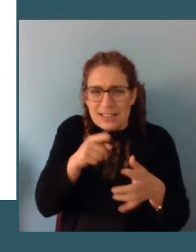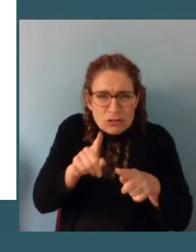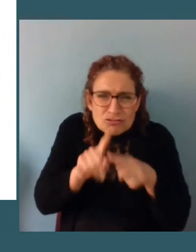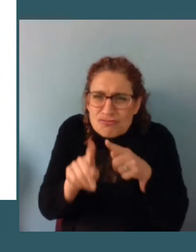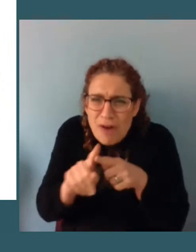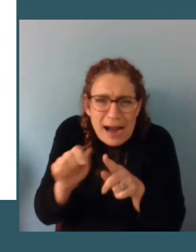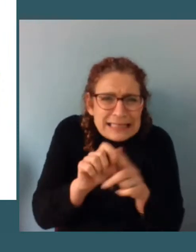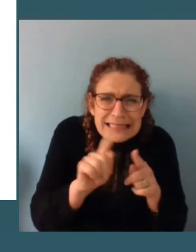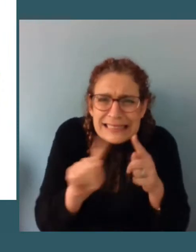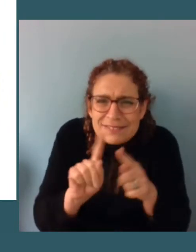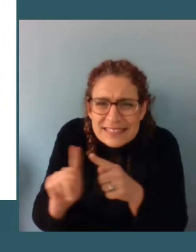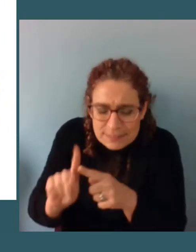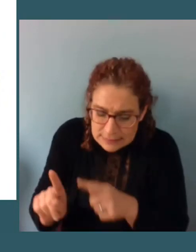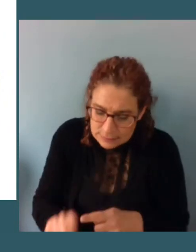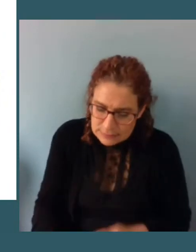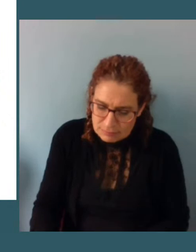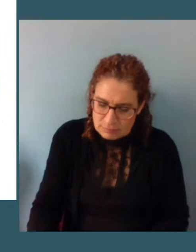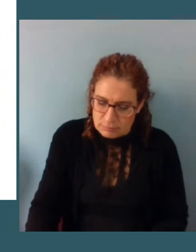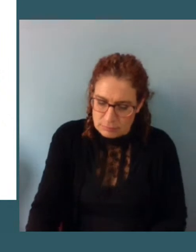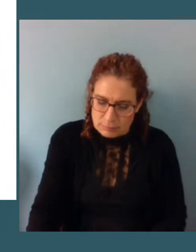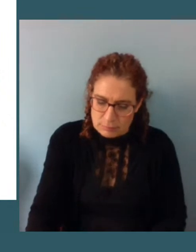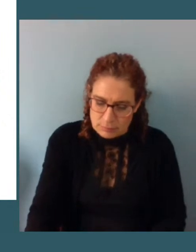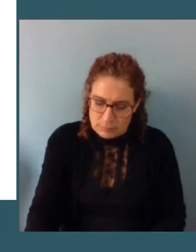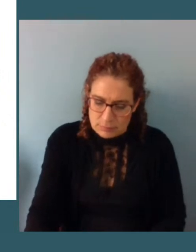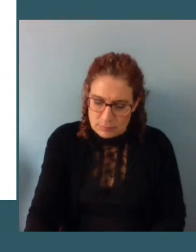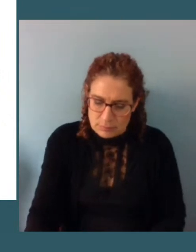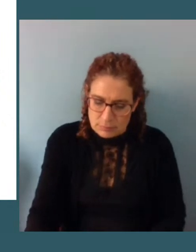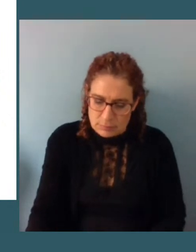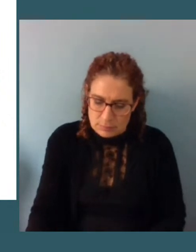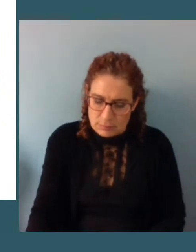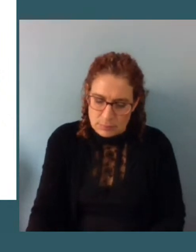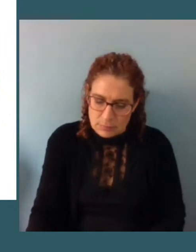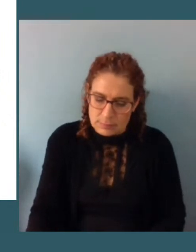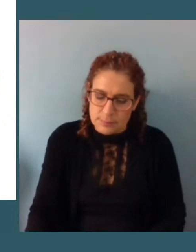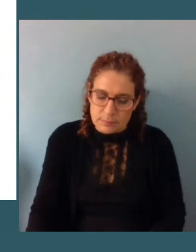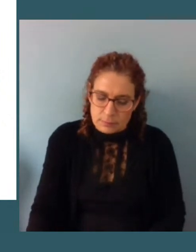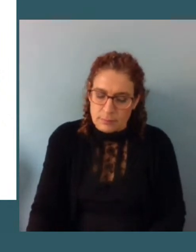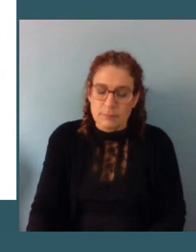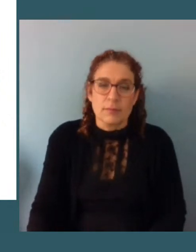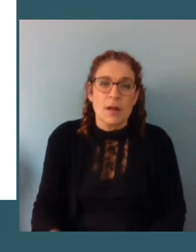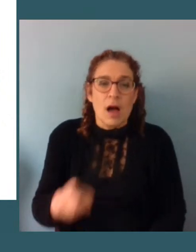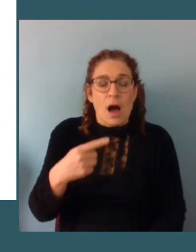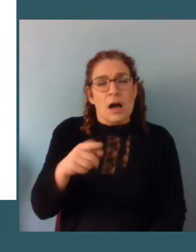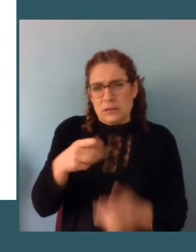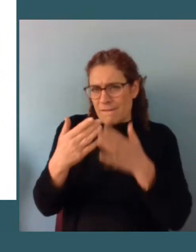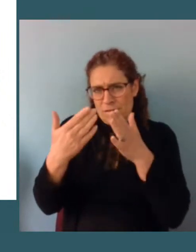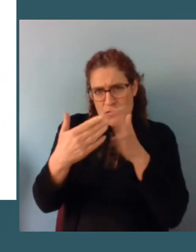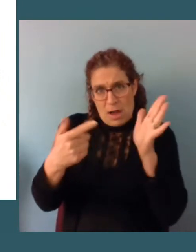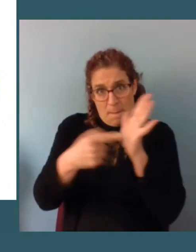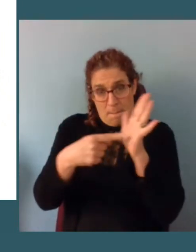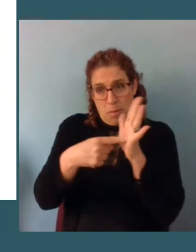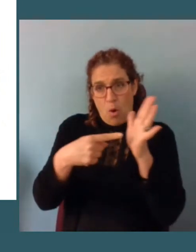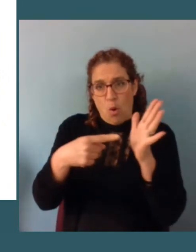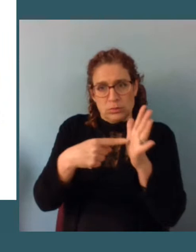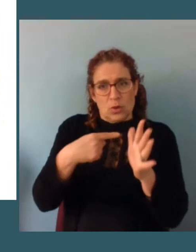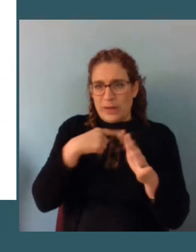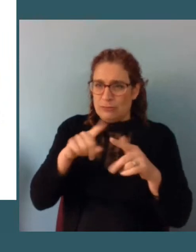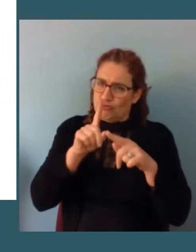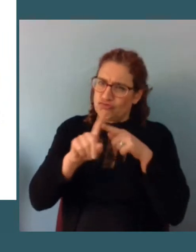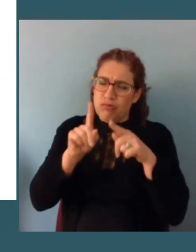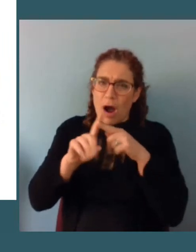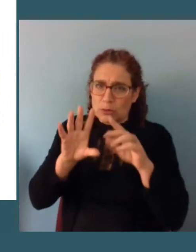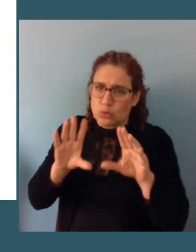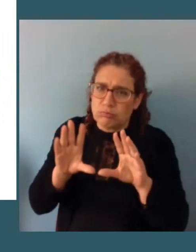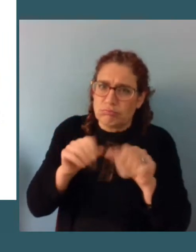things. So it's really important that we step on this very promptly and not leave